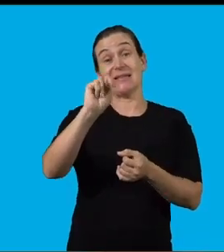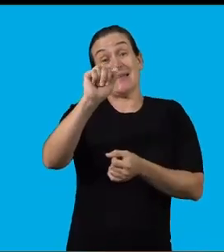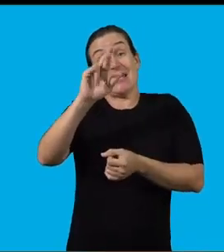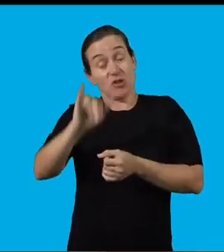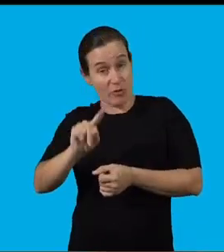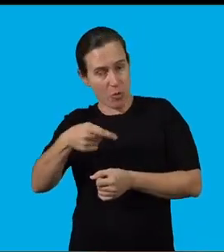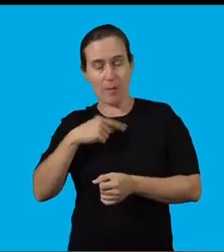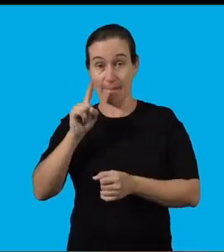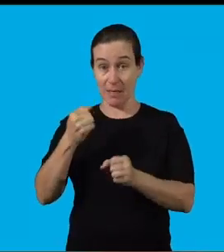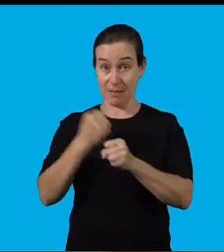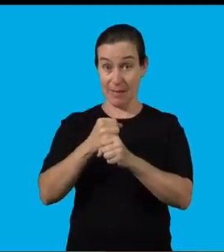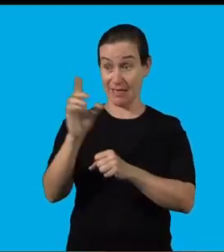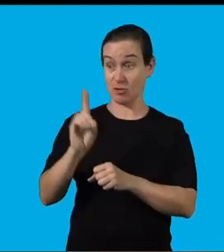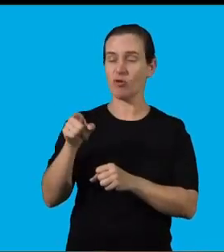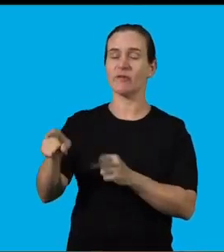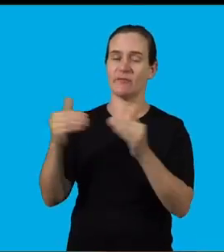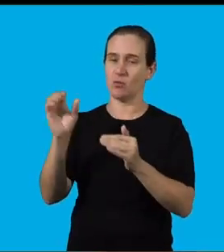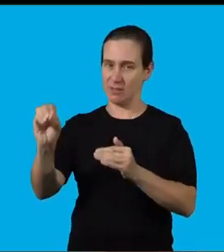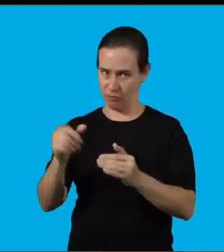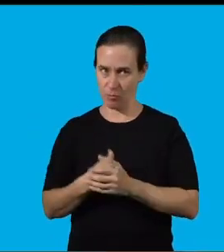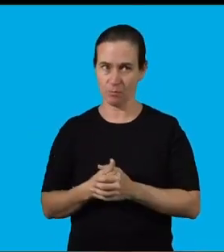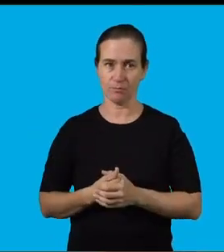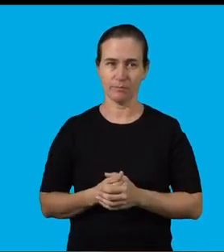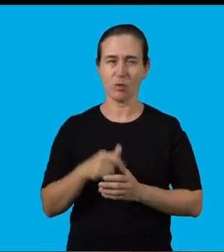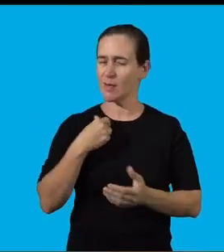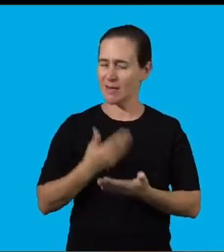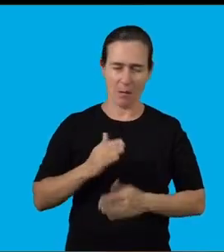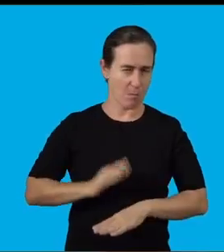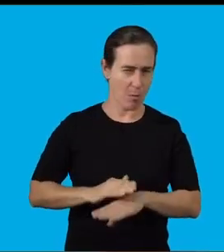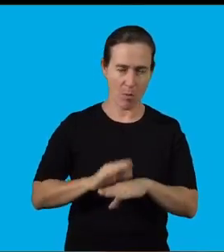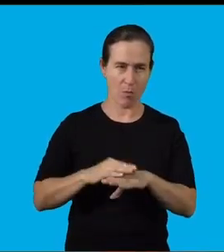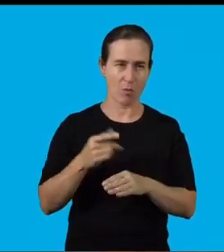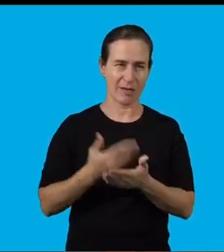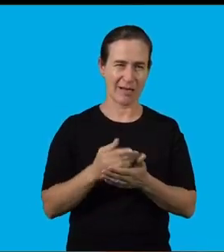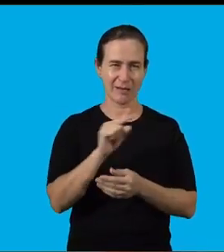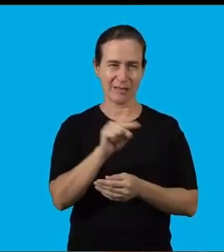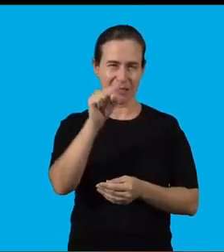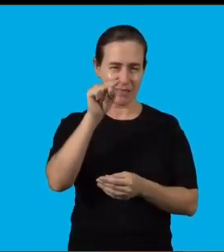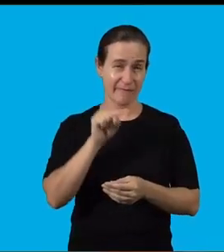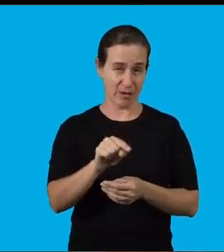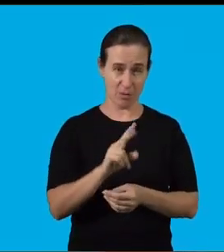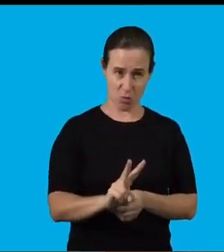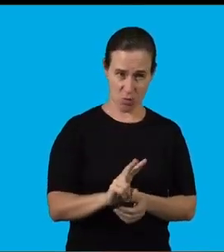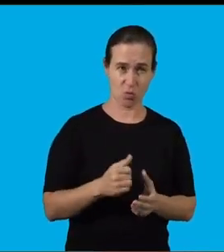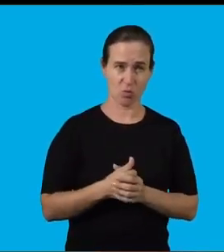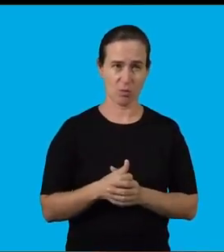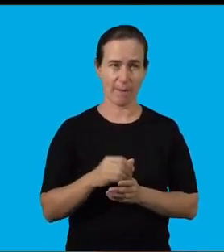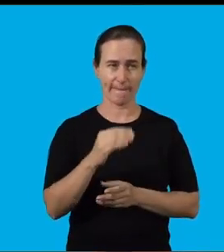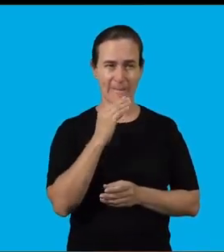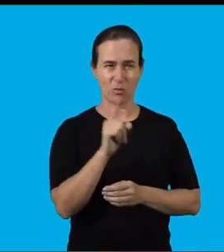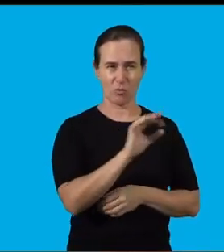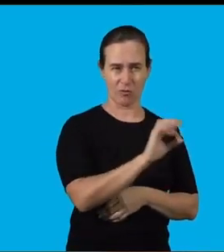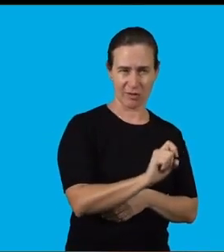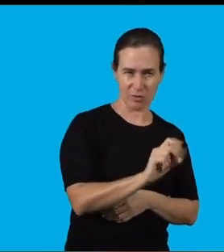to 0. And we can simplify this a little bit further by dividing through by our common factor of 2. So we get